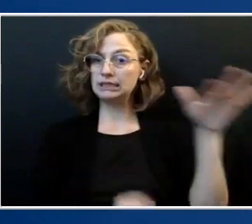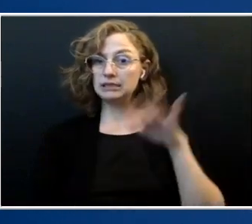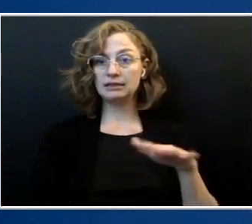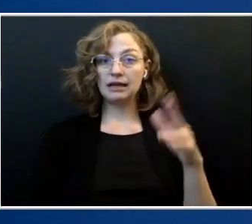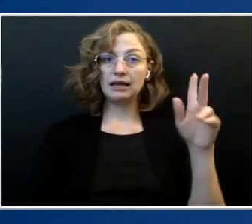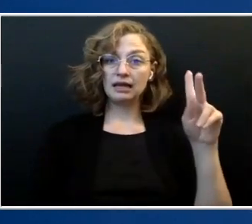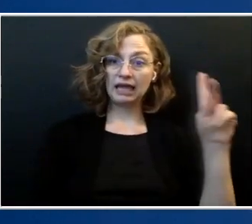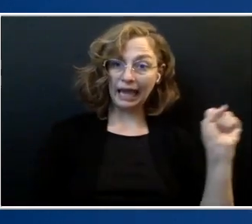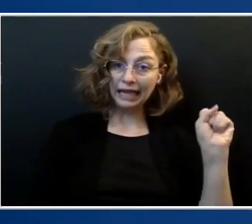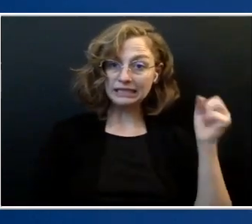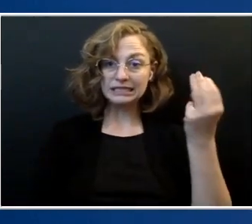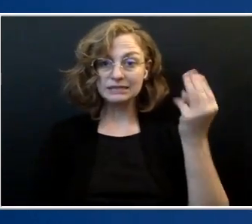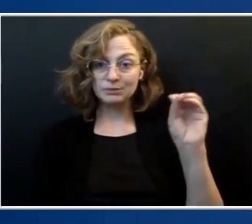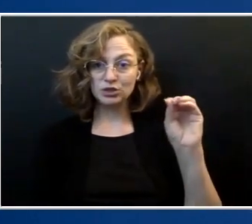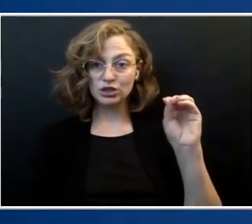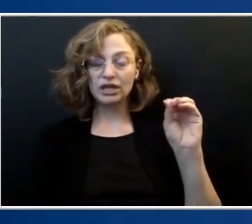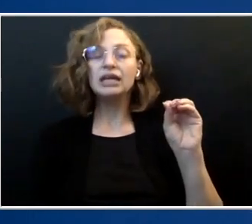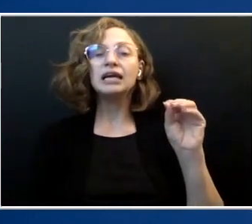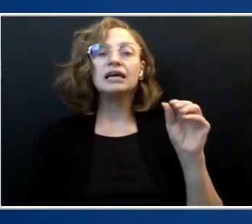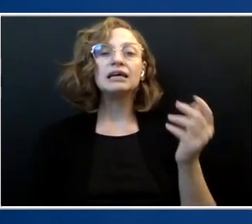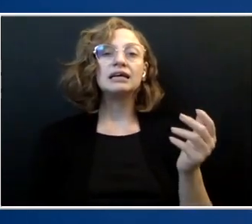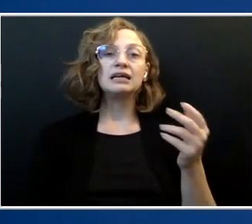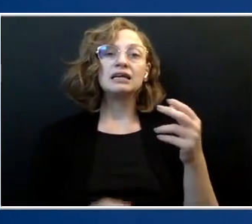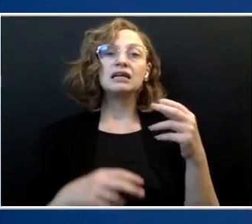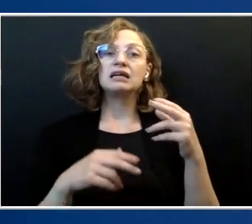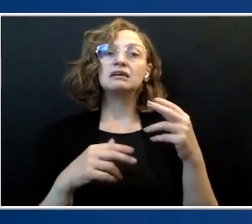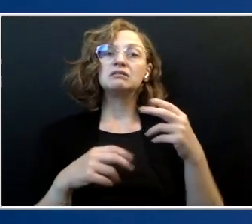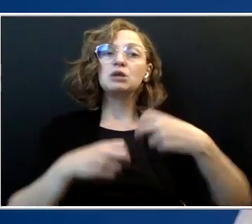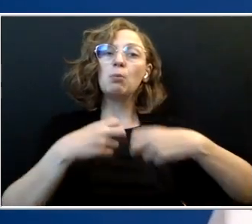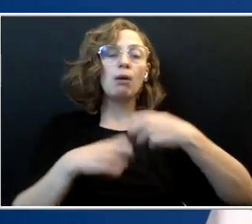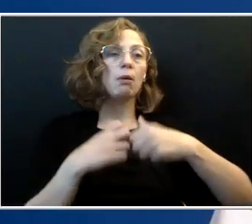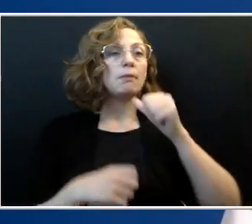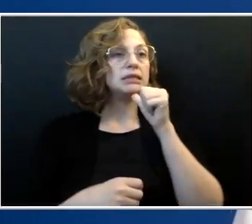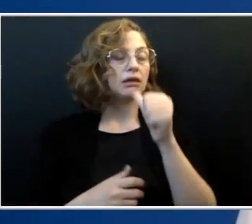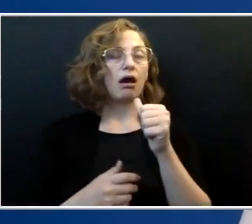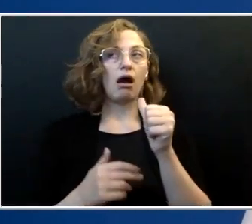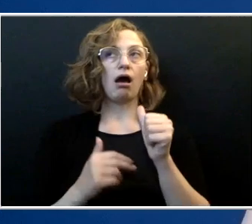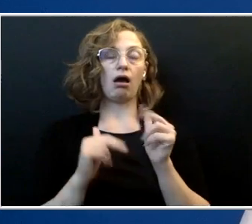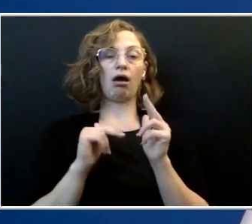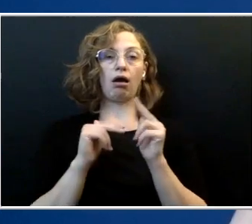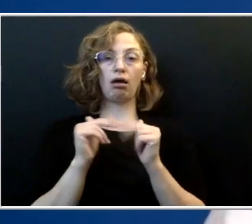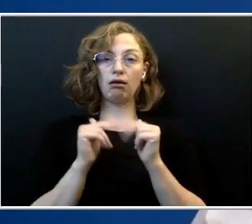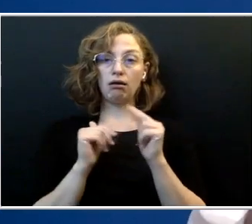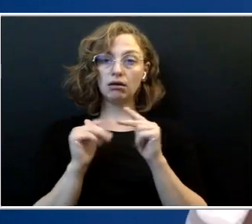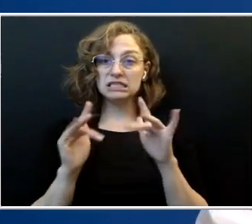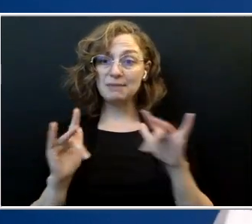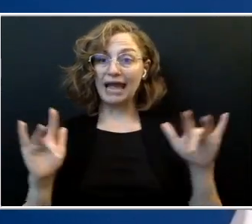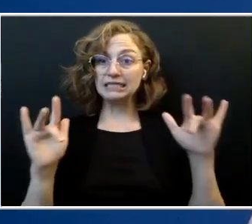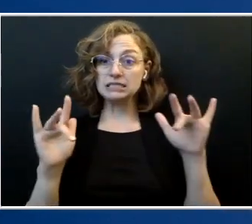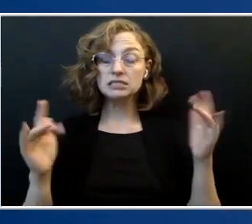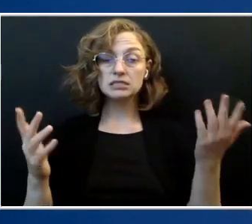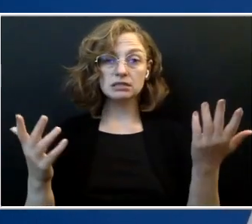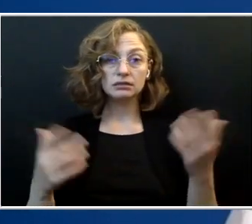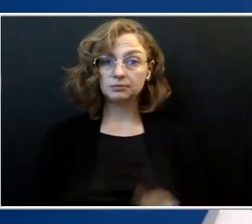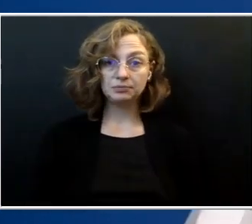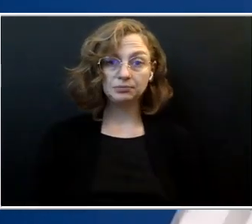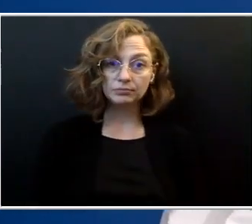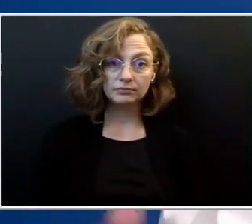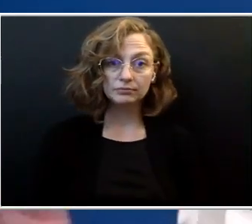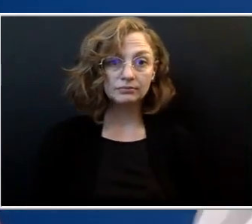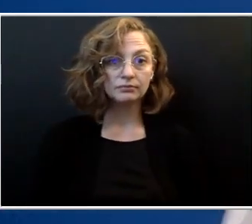it's not that we don't have facilities. You can't just place one of these advanced birthing